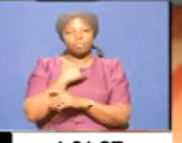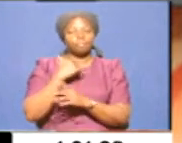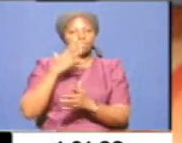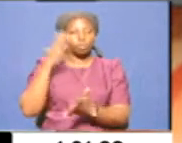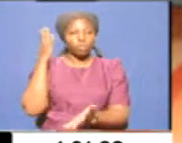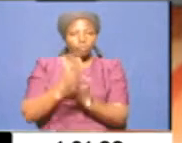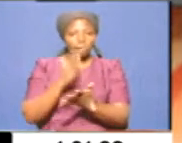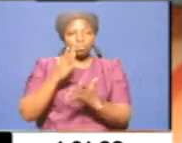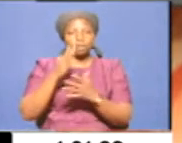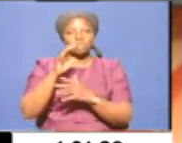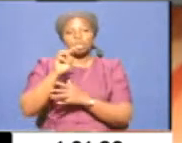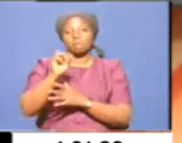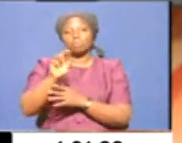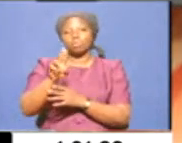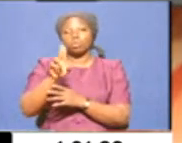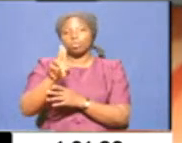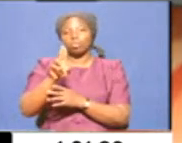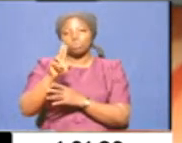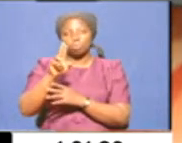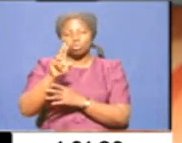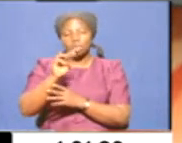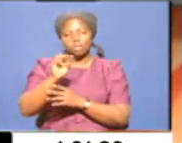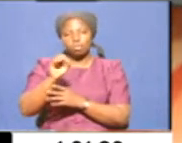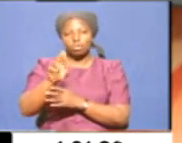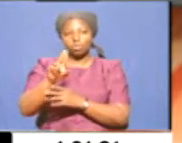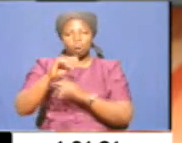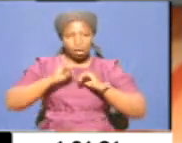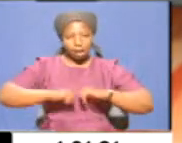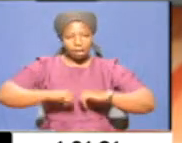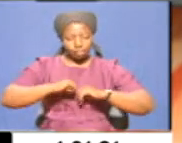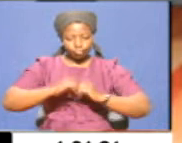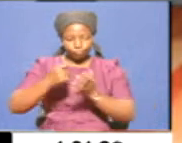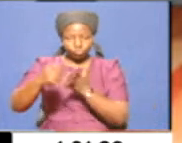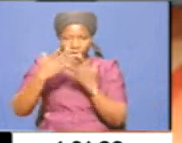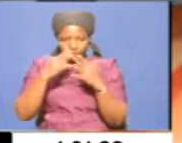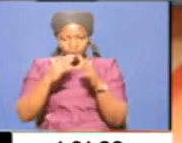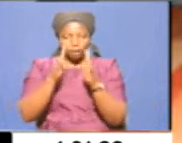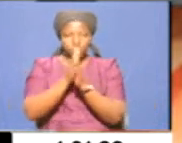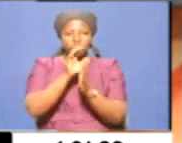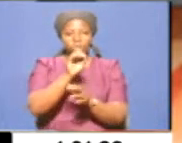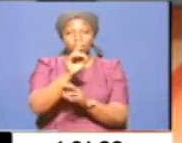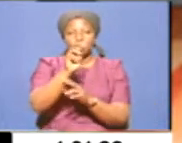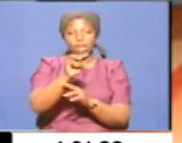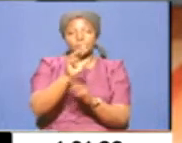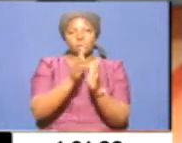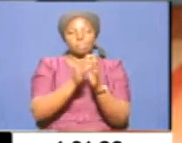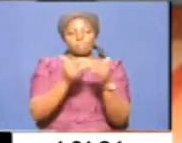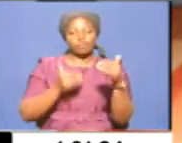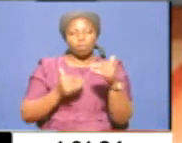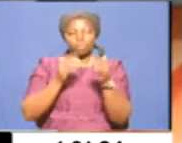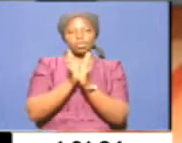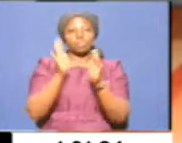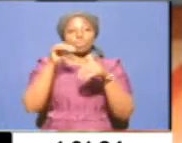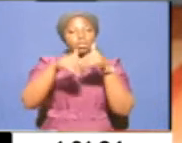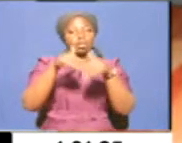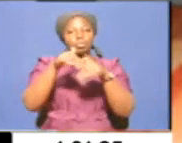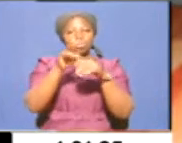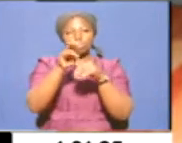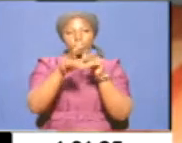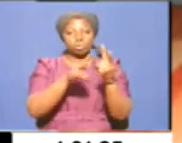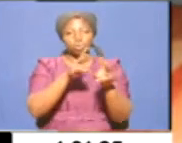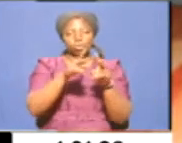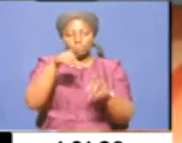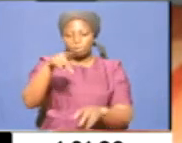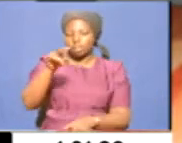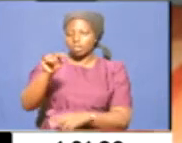of understanding with the Orange Democratic Party ahead of the 2022 general elections. PNU patron Peter Munya says the